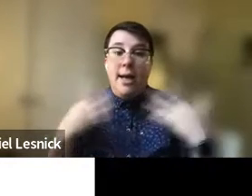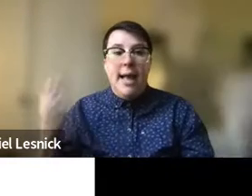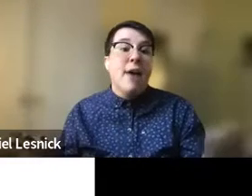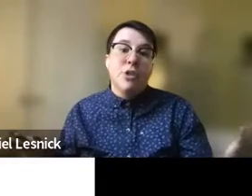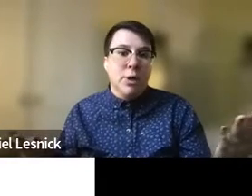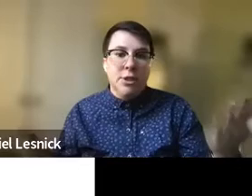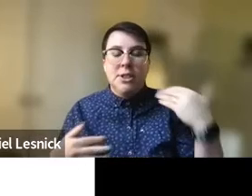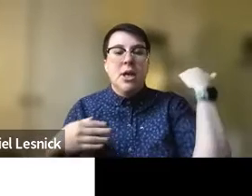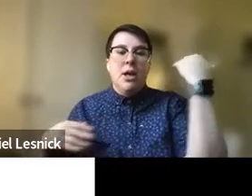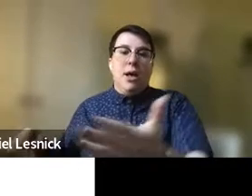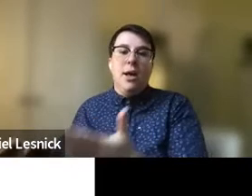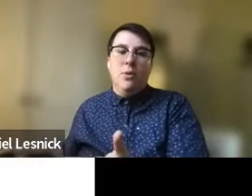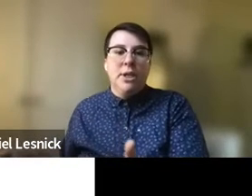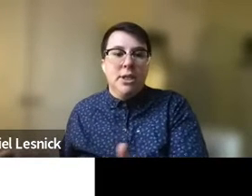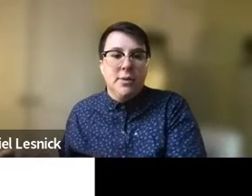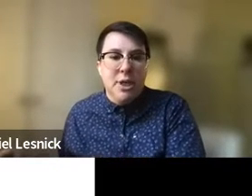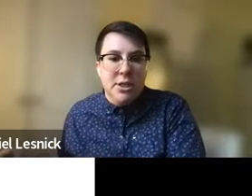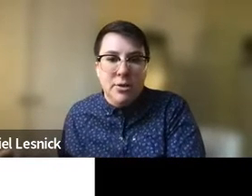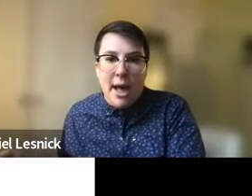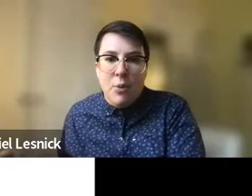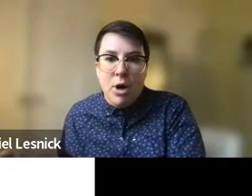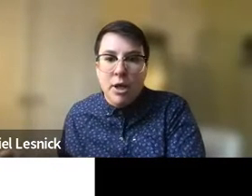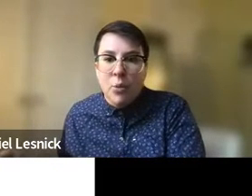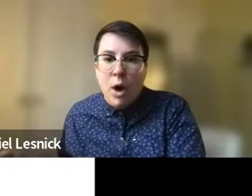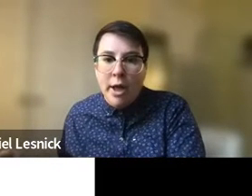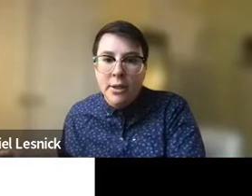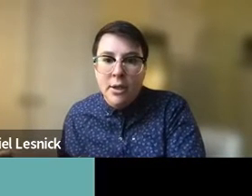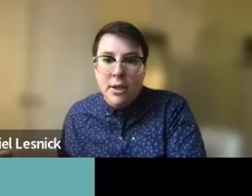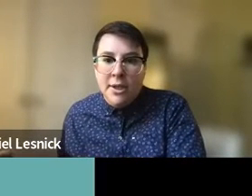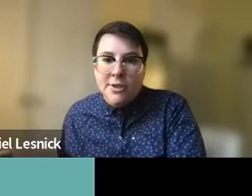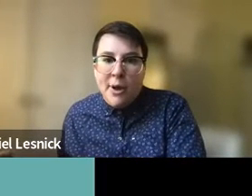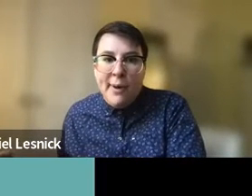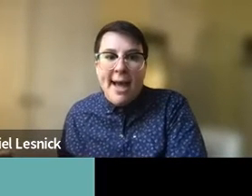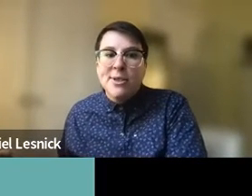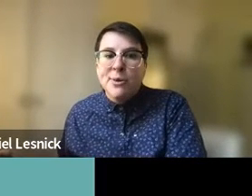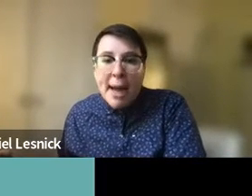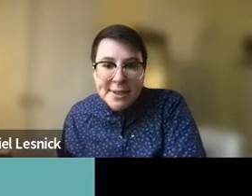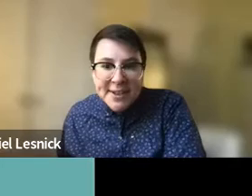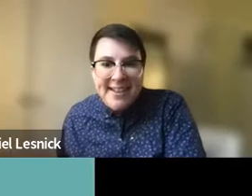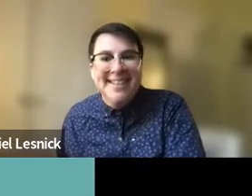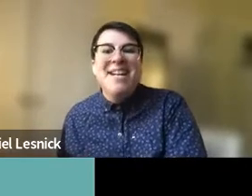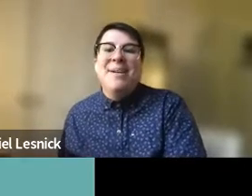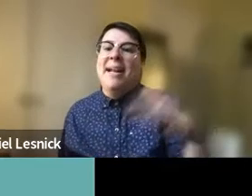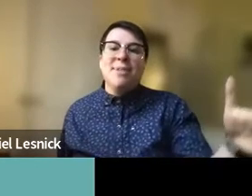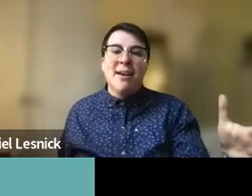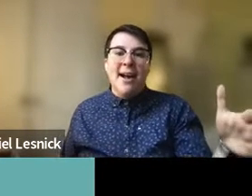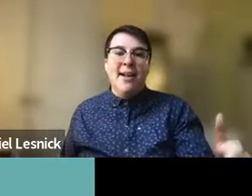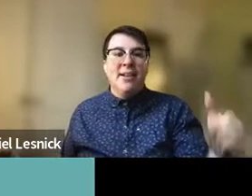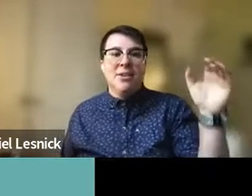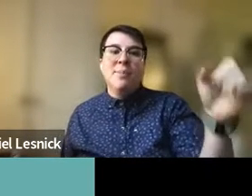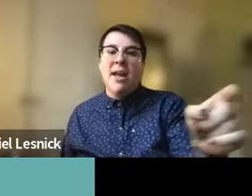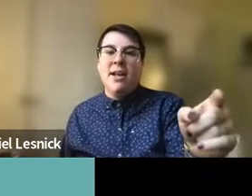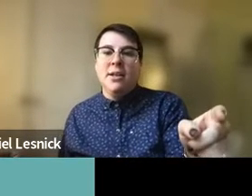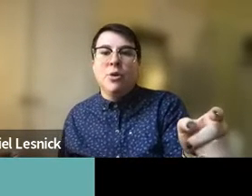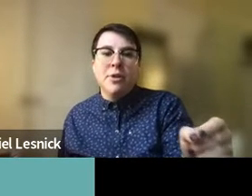or afterwards. We can do that one-on-one. So as a reminder, my name is